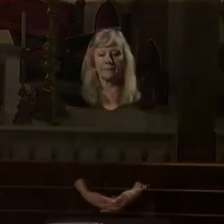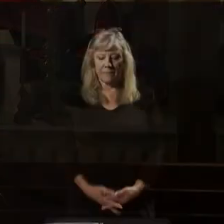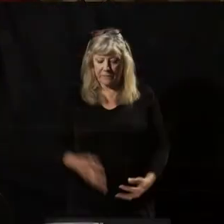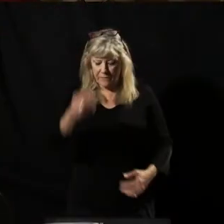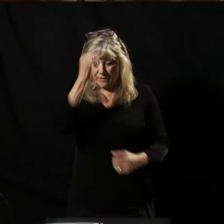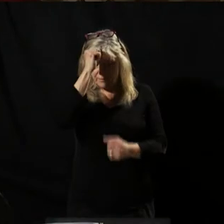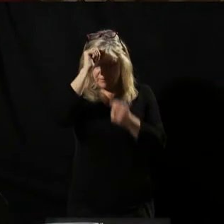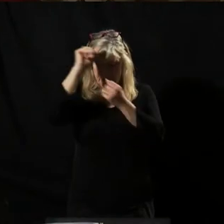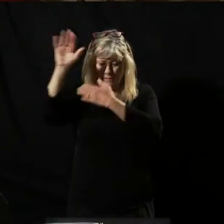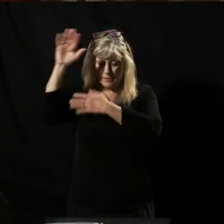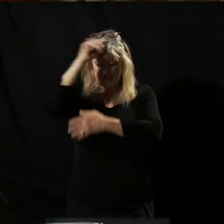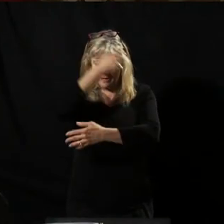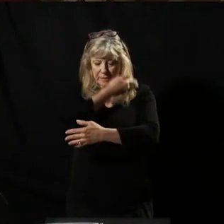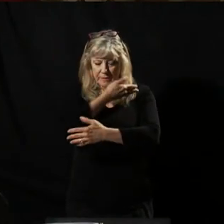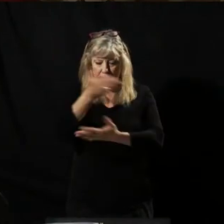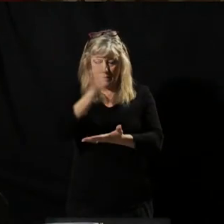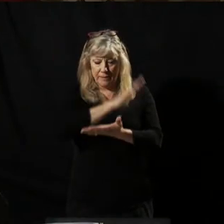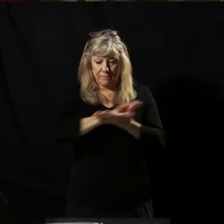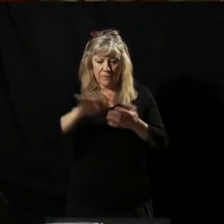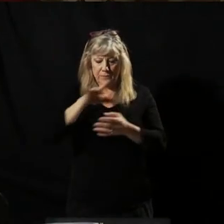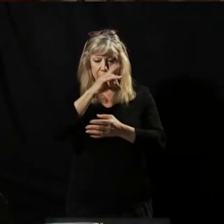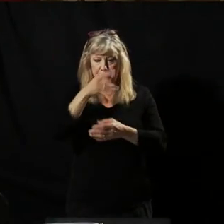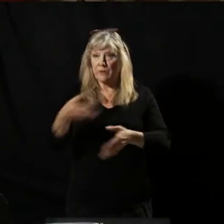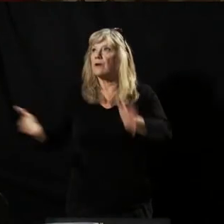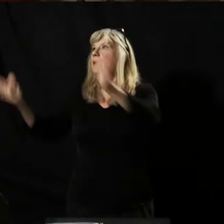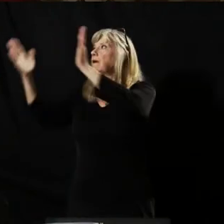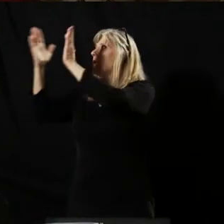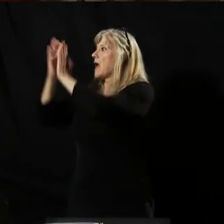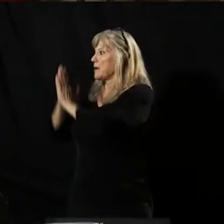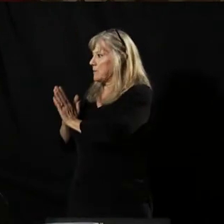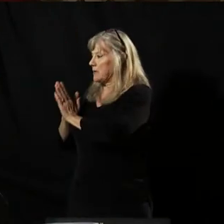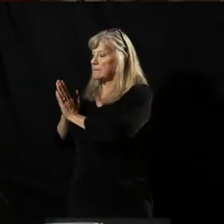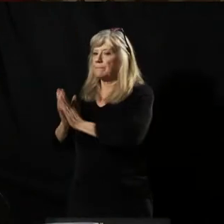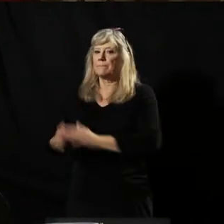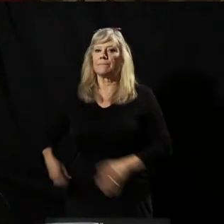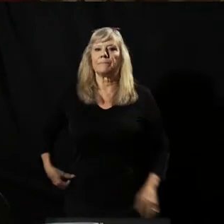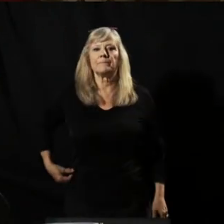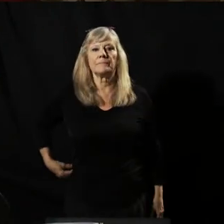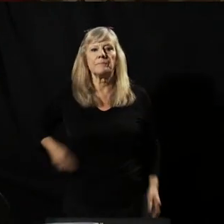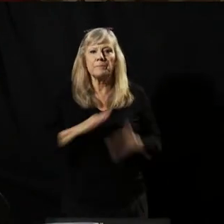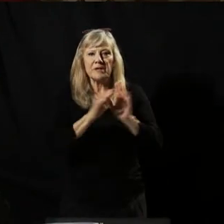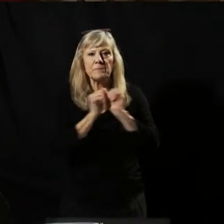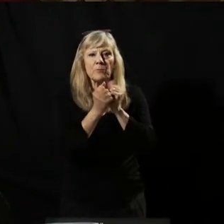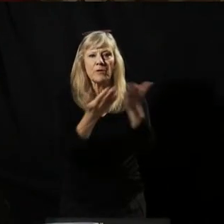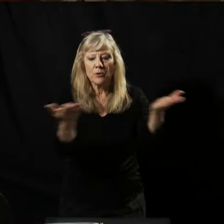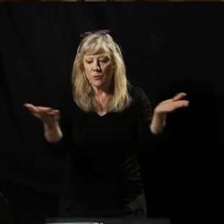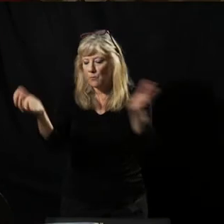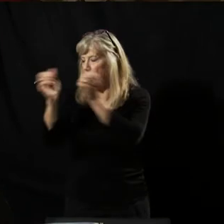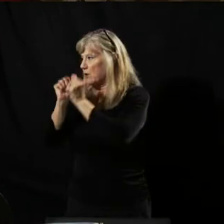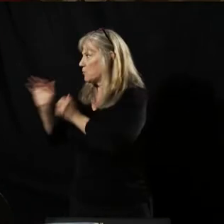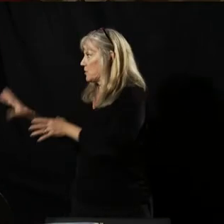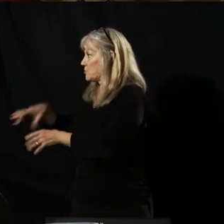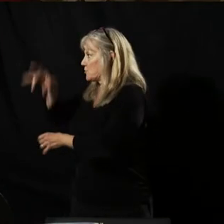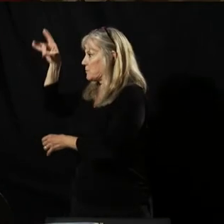In the name of the Father, and of the Son, and of the Holy Spirit. Amen. Peace be with you. And with